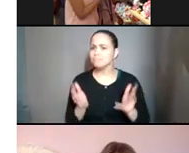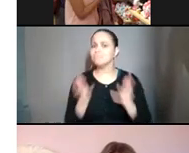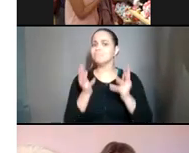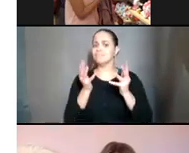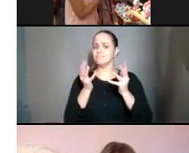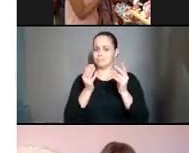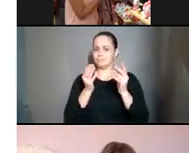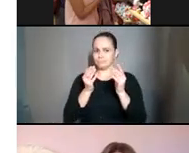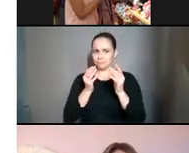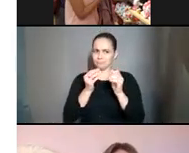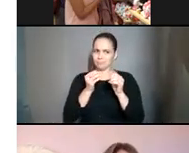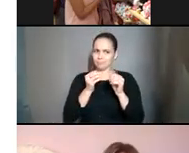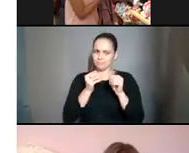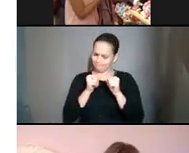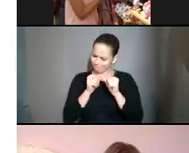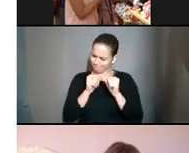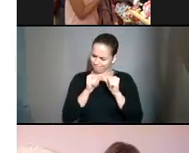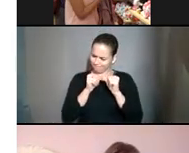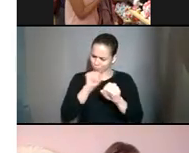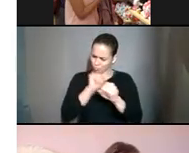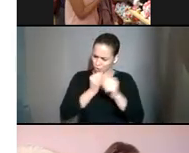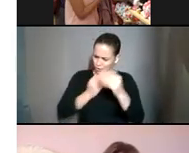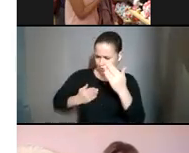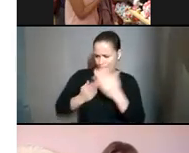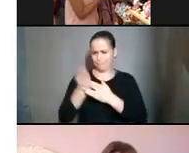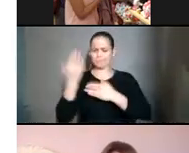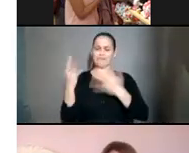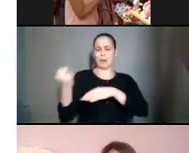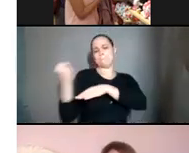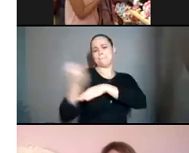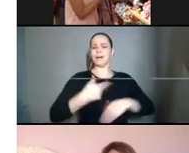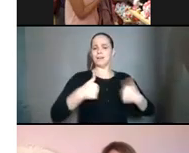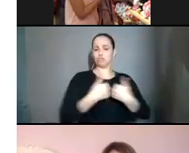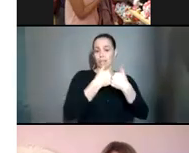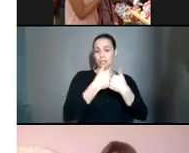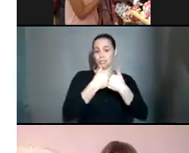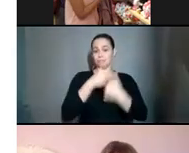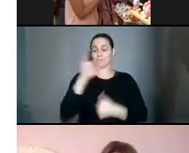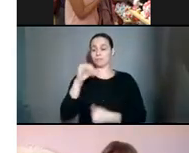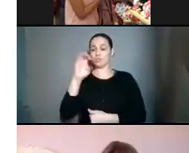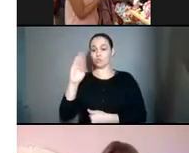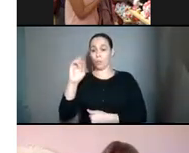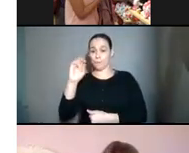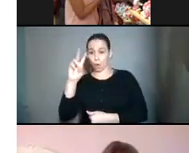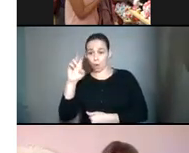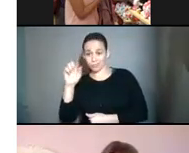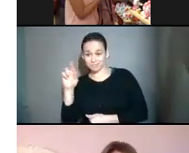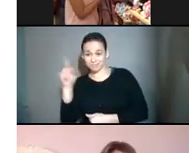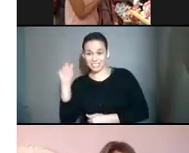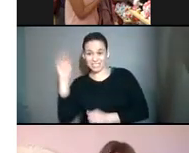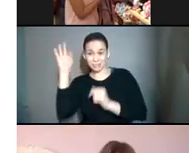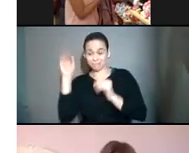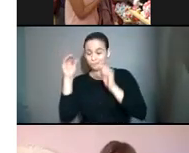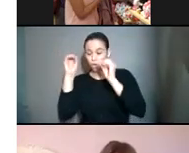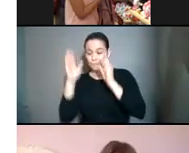challenge. As Joe Bowler, a professor of education at Stanford, says, mistakes create